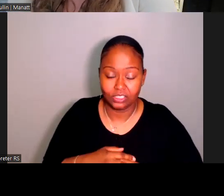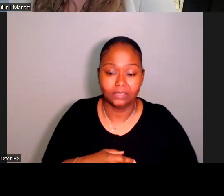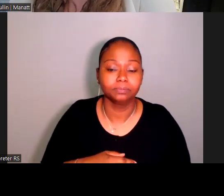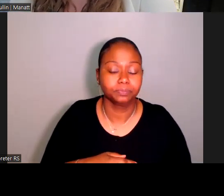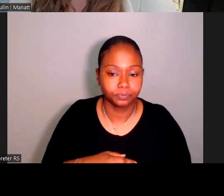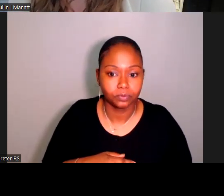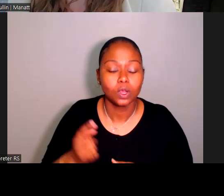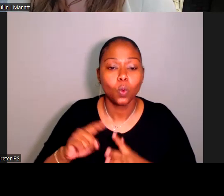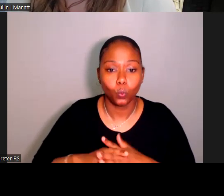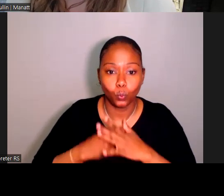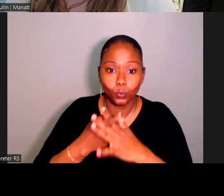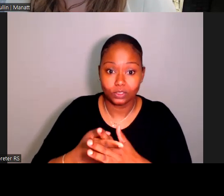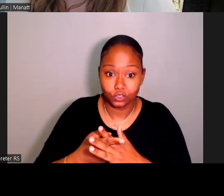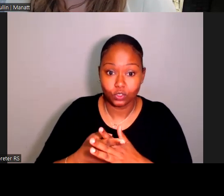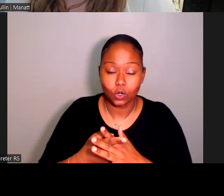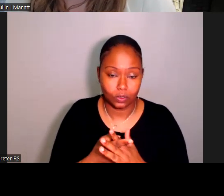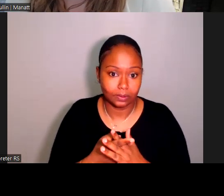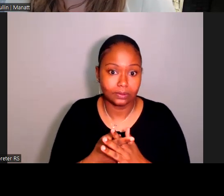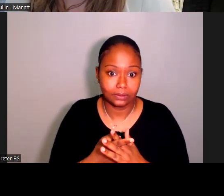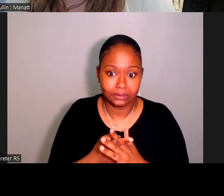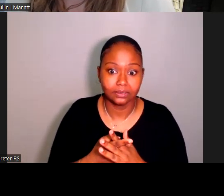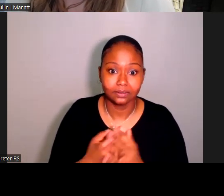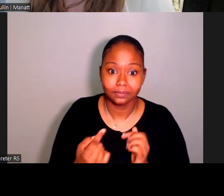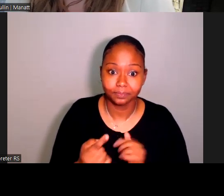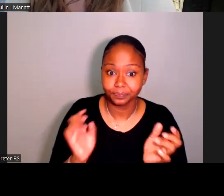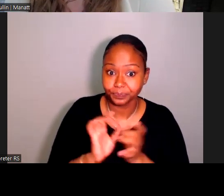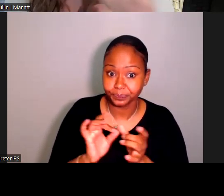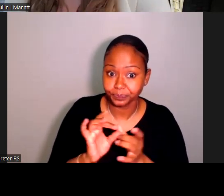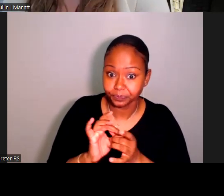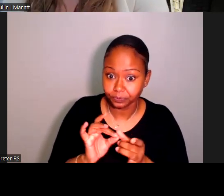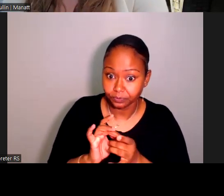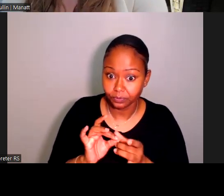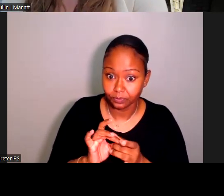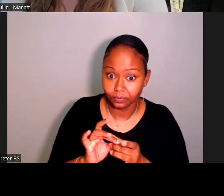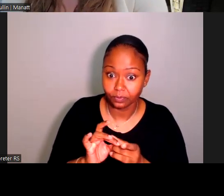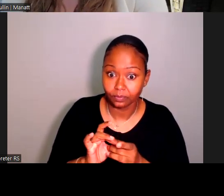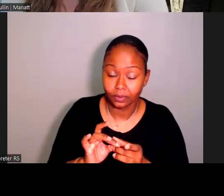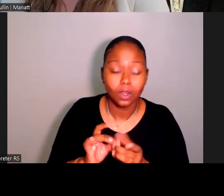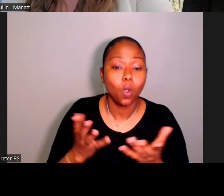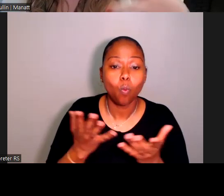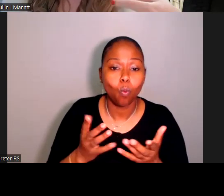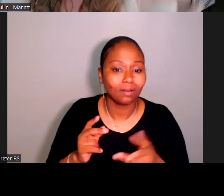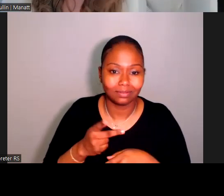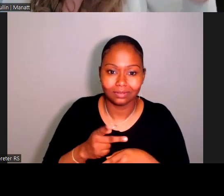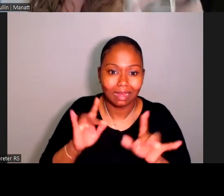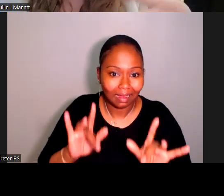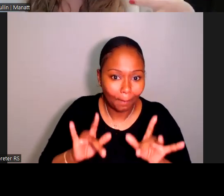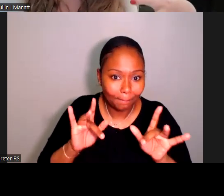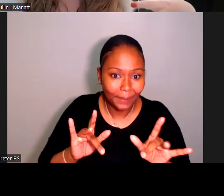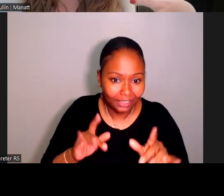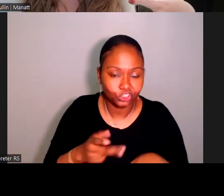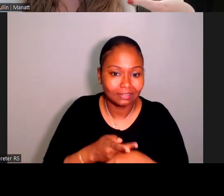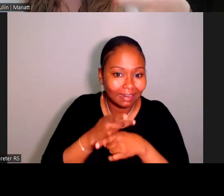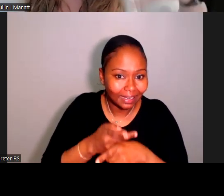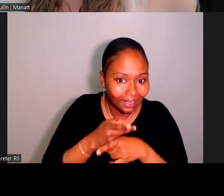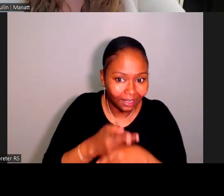we begin by stating by an initial definition of compassionate care, and I don't think we'll fully get through a